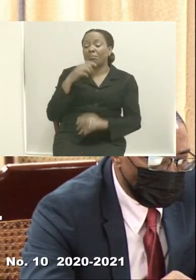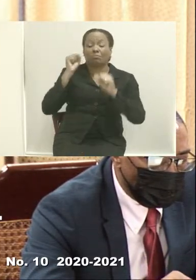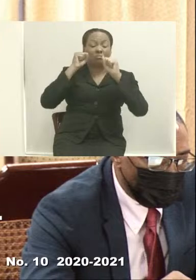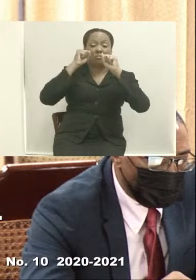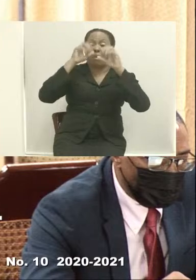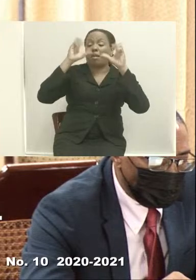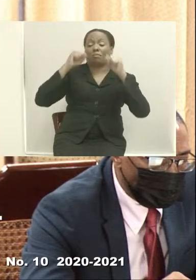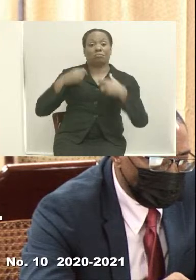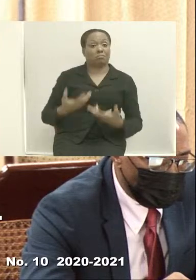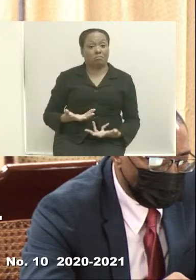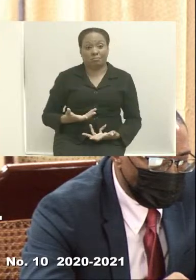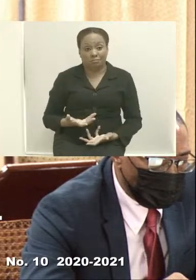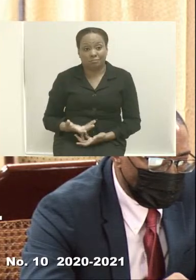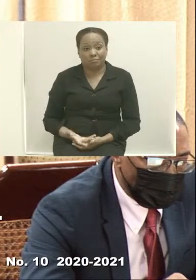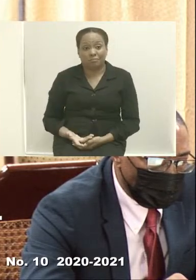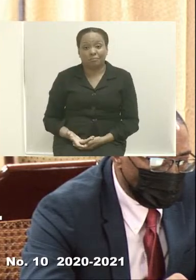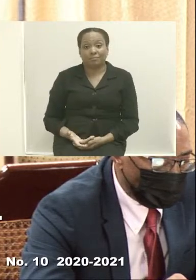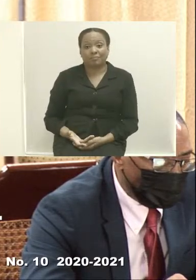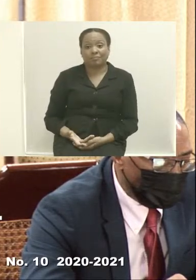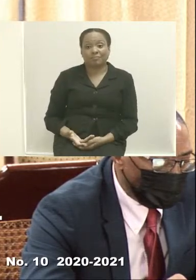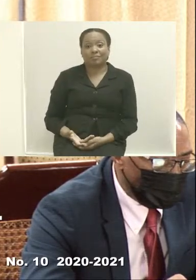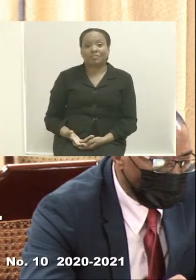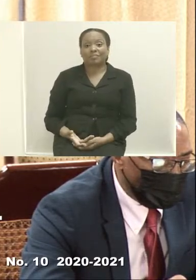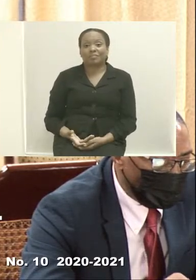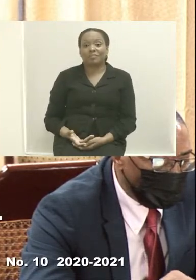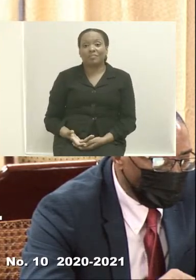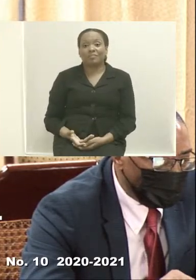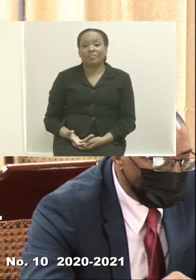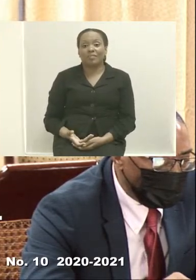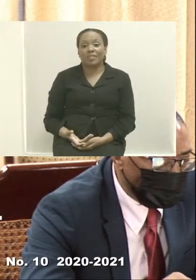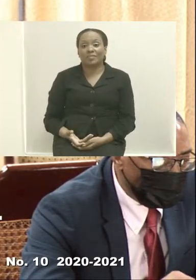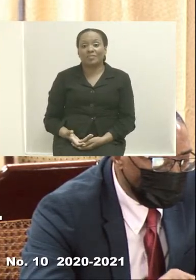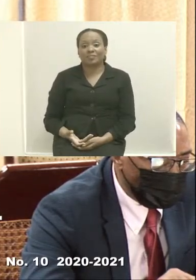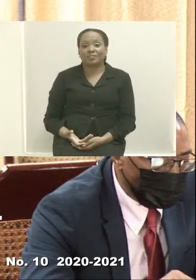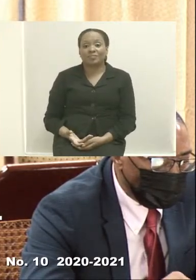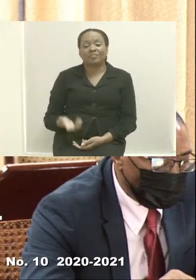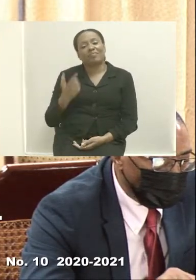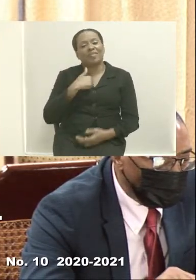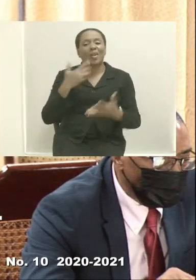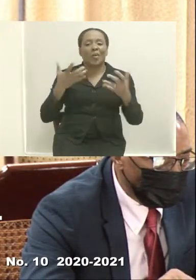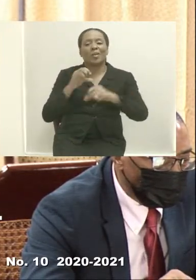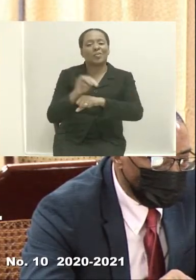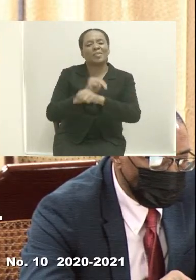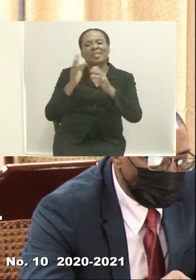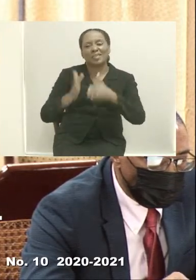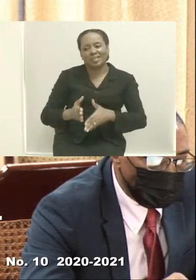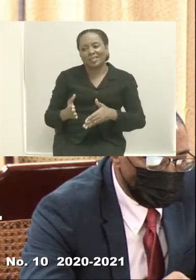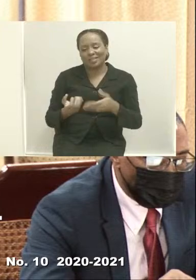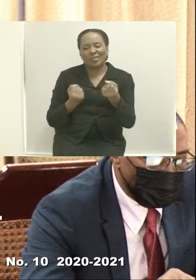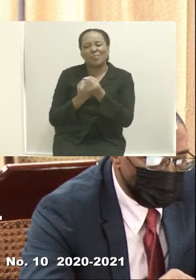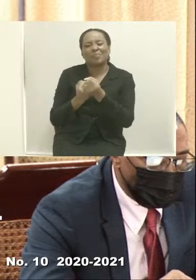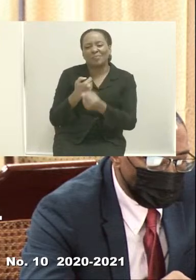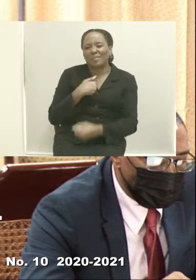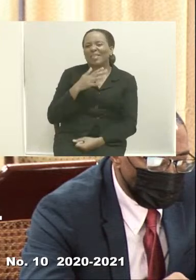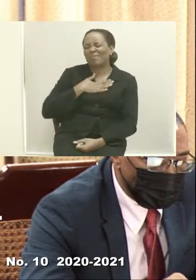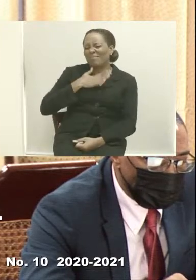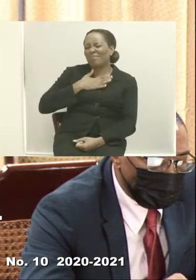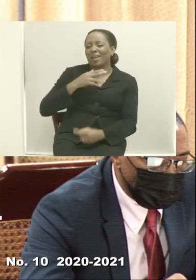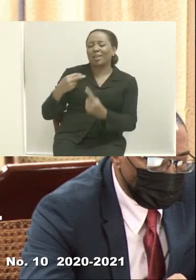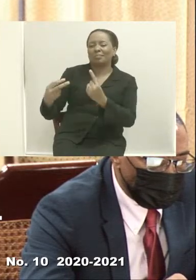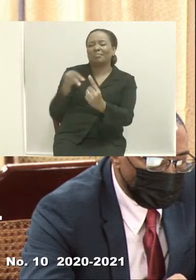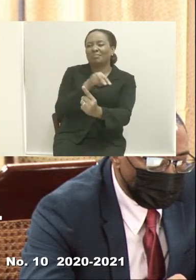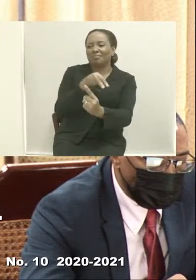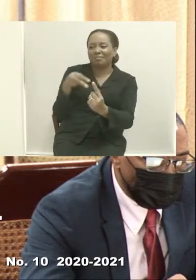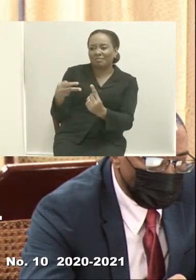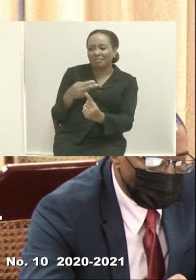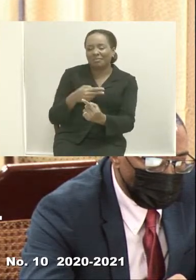him publicly to state where he stands on that, because that's certainly my perspective. Often they're excluded from the